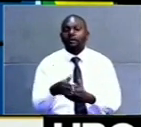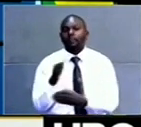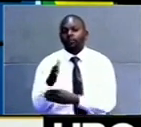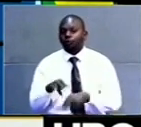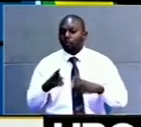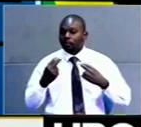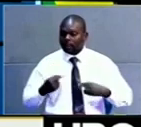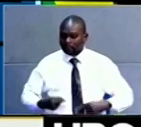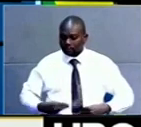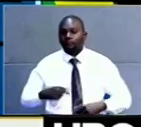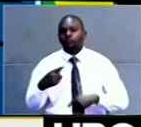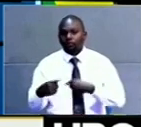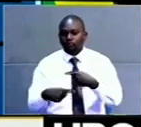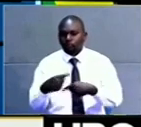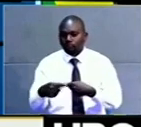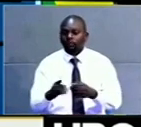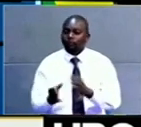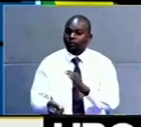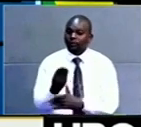Health continues to develop the SOPs.